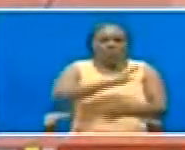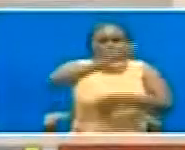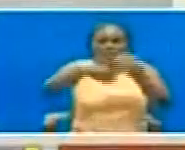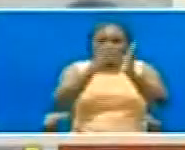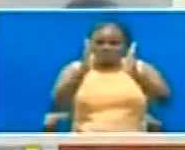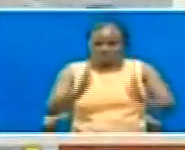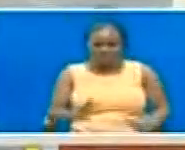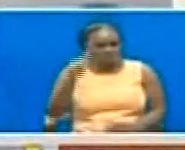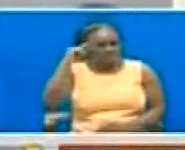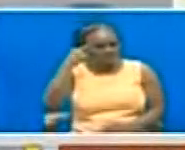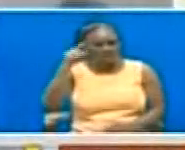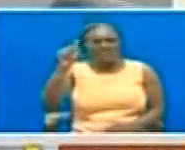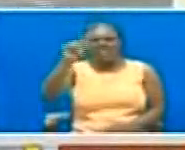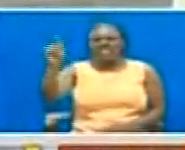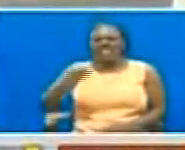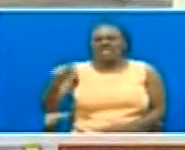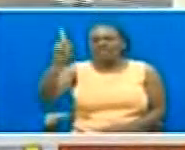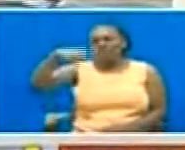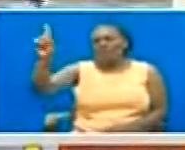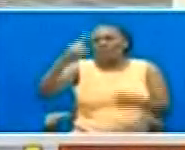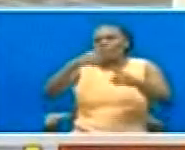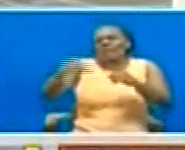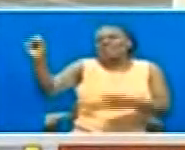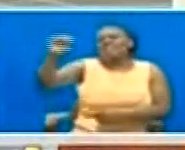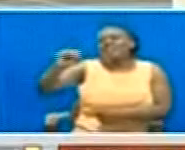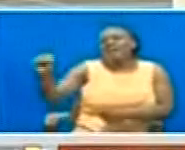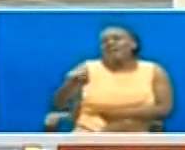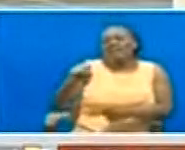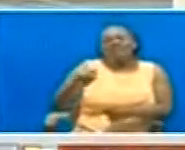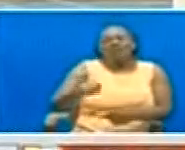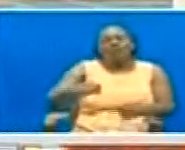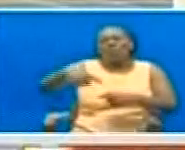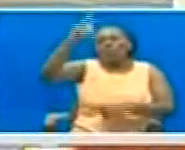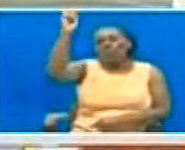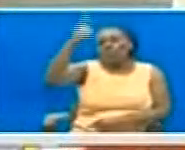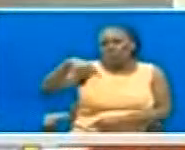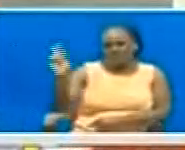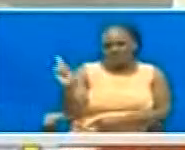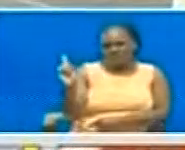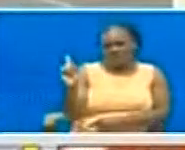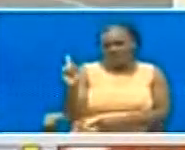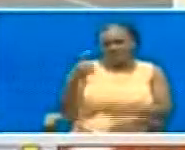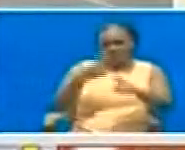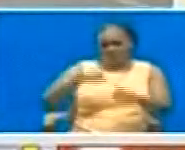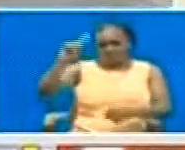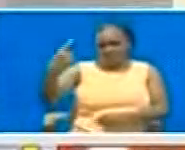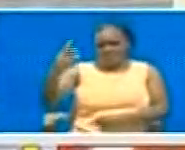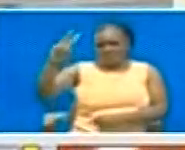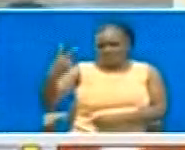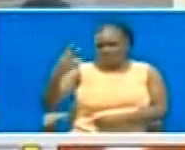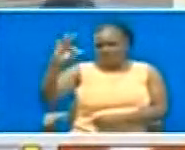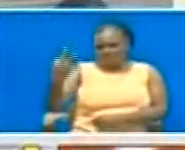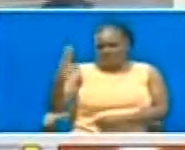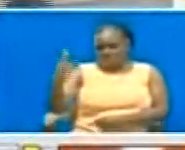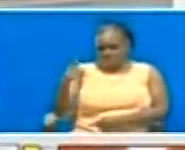nadhani Zitek wanaweza chukua, lakini Strathmore waliwachapa vibaya sana kutoka kota ya pili, ya tatu na ya nne. Walikuwa